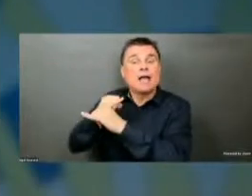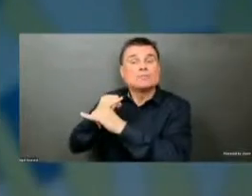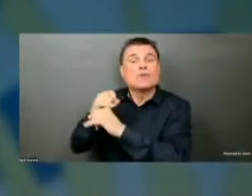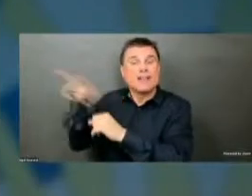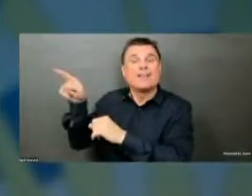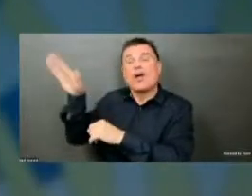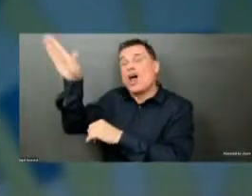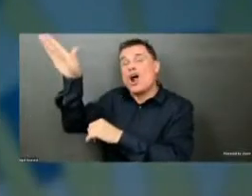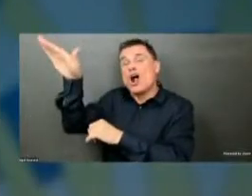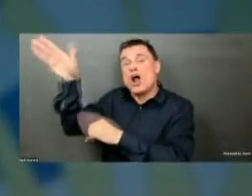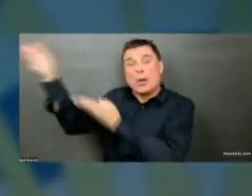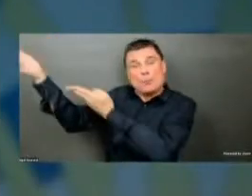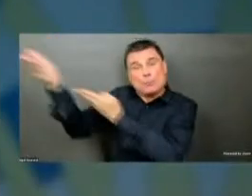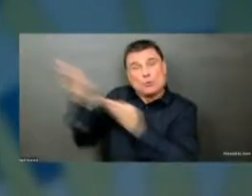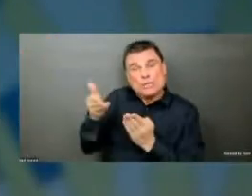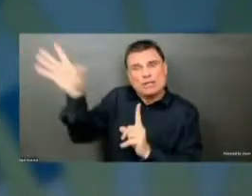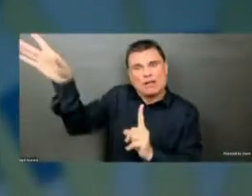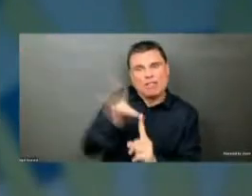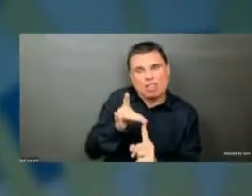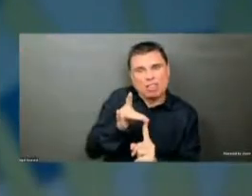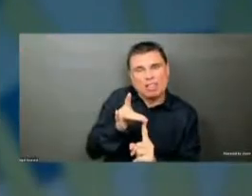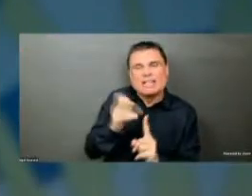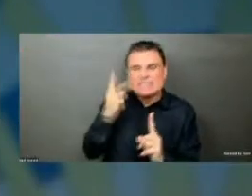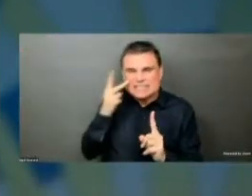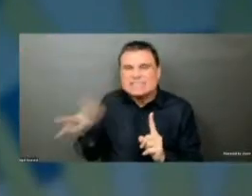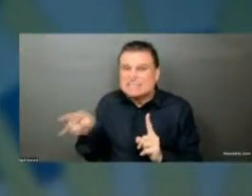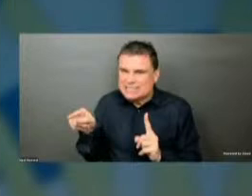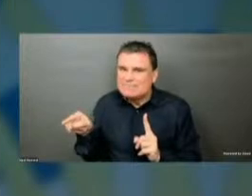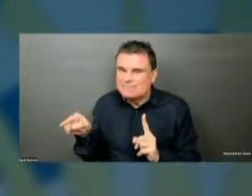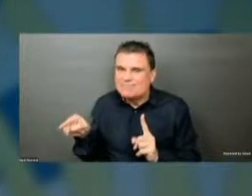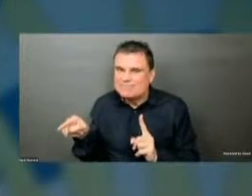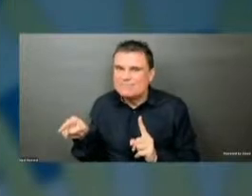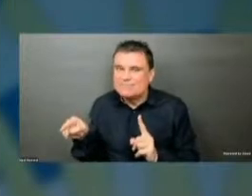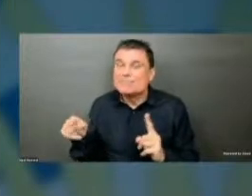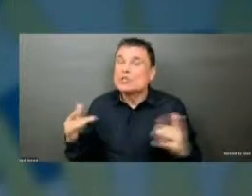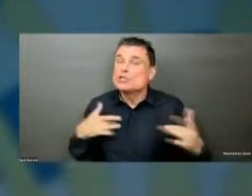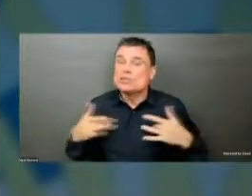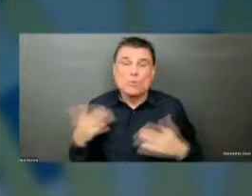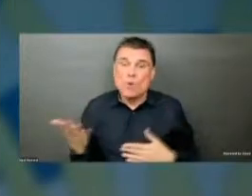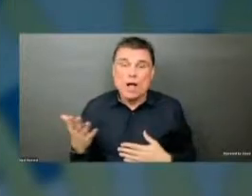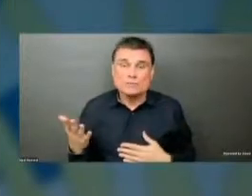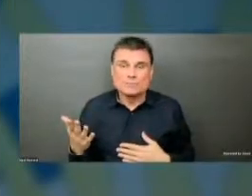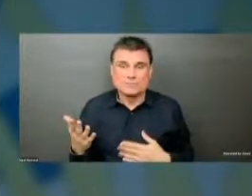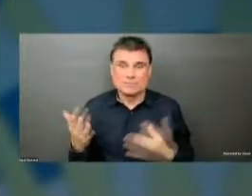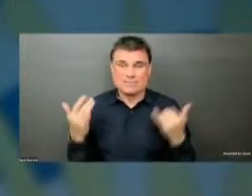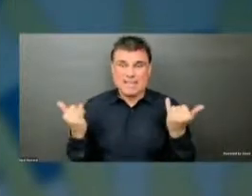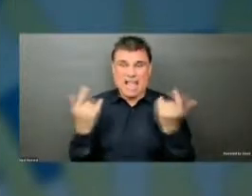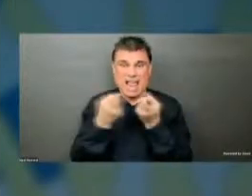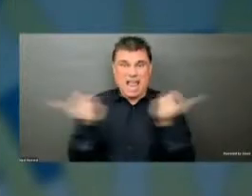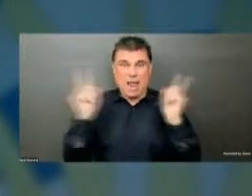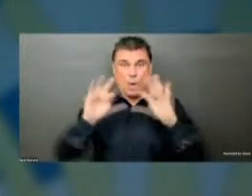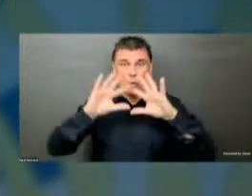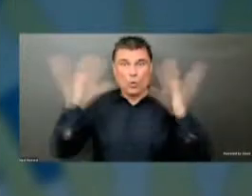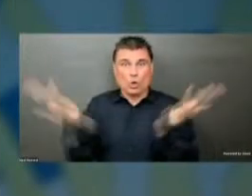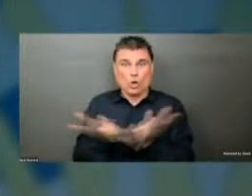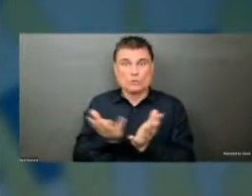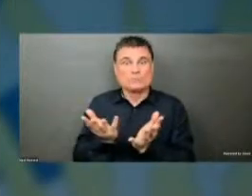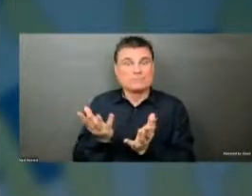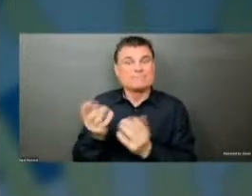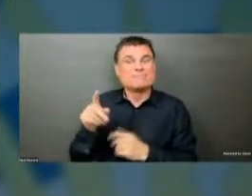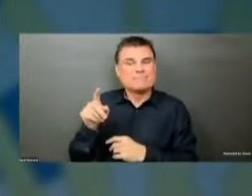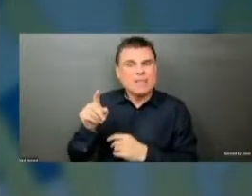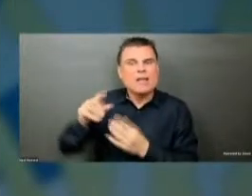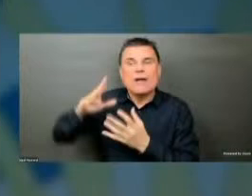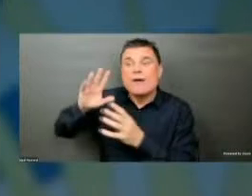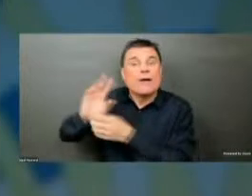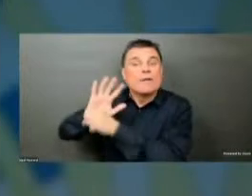of concern, we're calling them, that have come from parts of the world, and these variants have